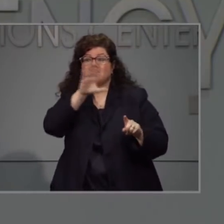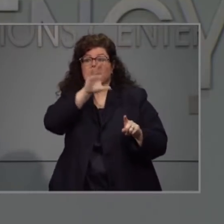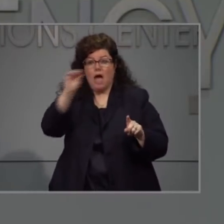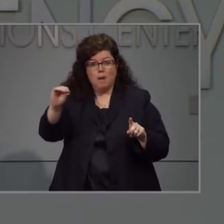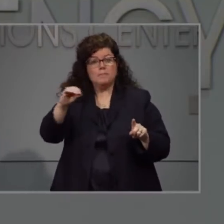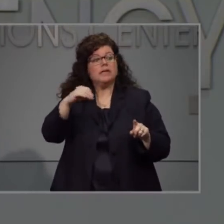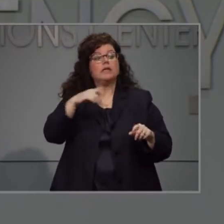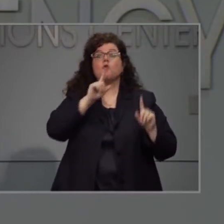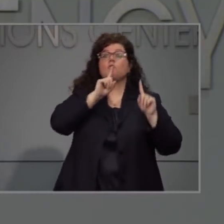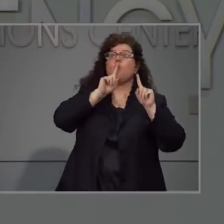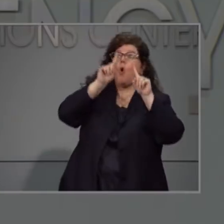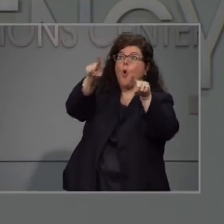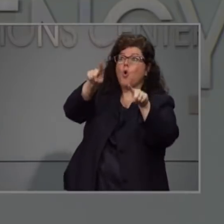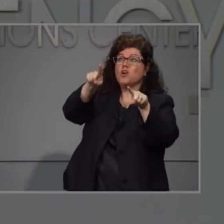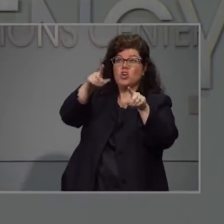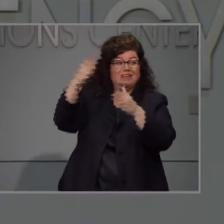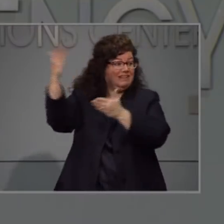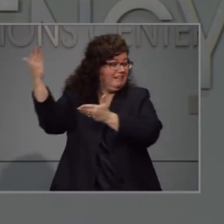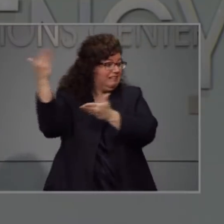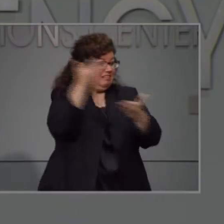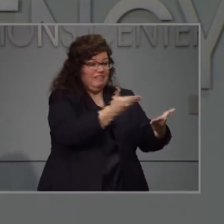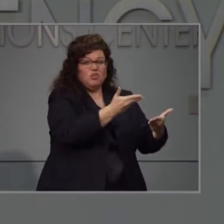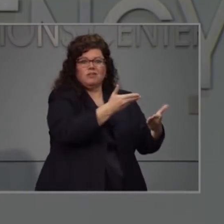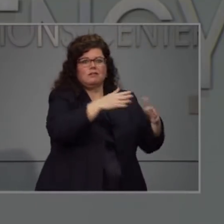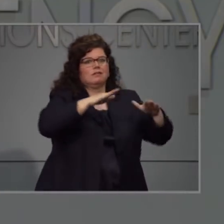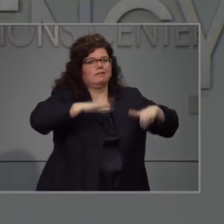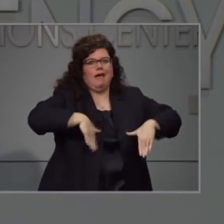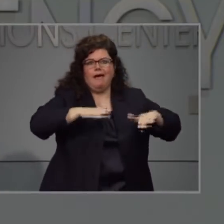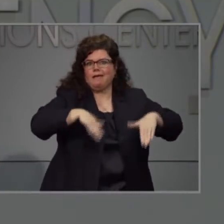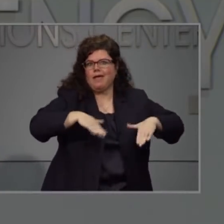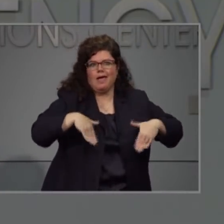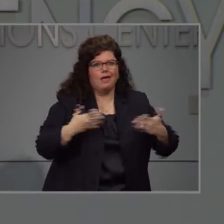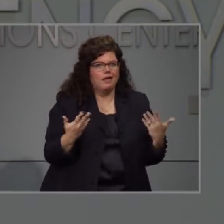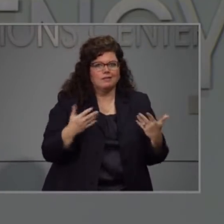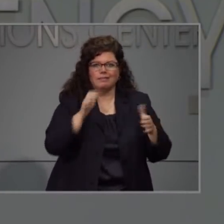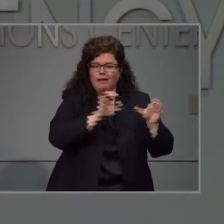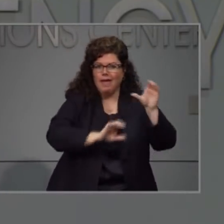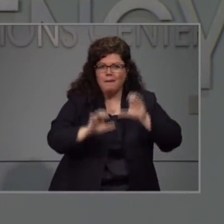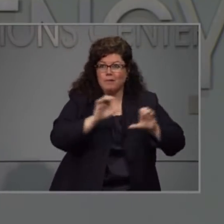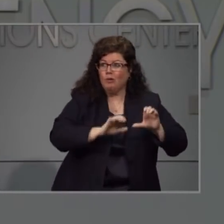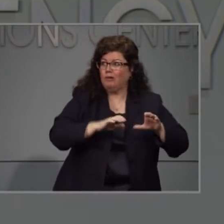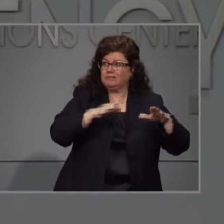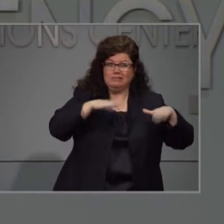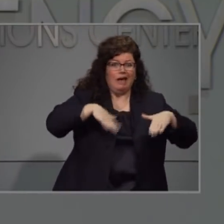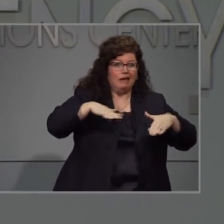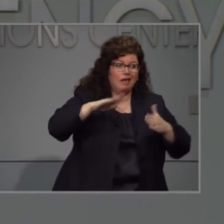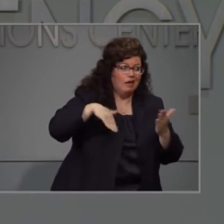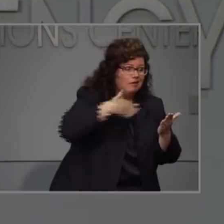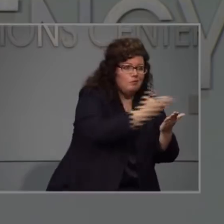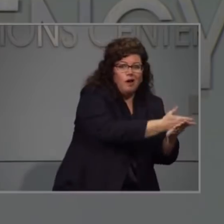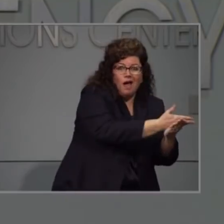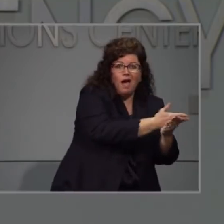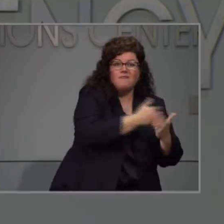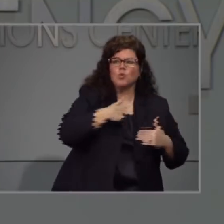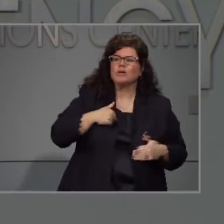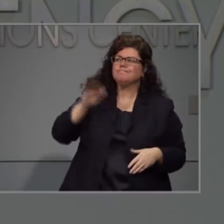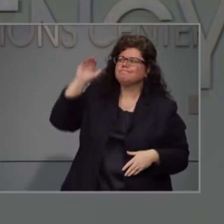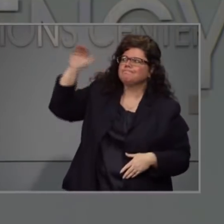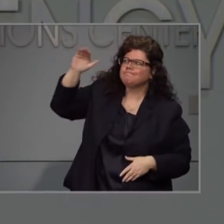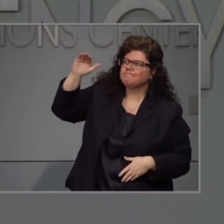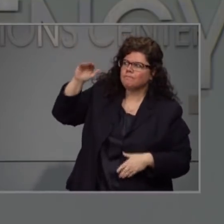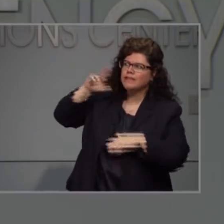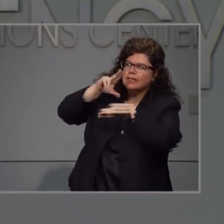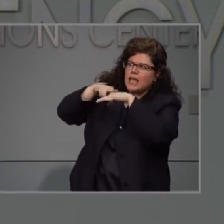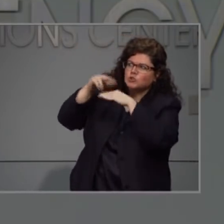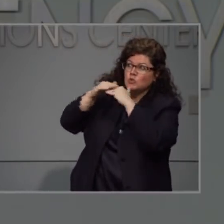through in terms of reagents and such. We actually raised that to some leaders at the federal level just yesterday to make